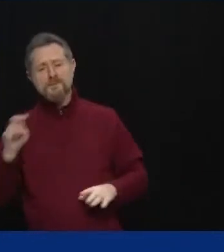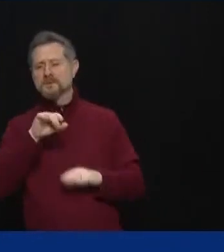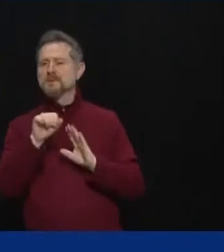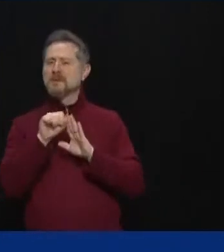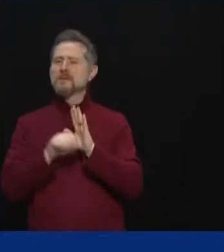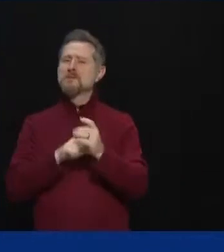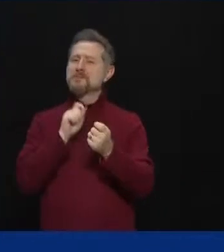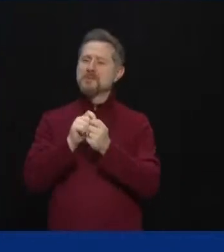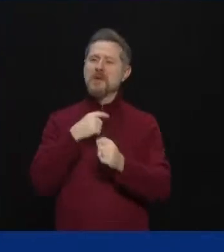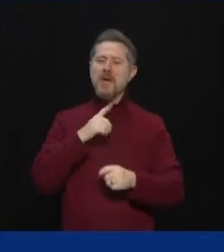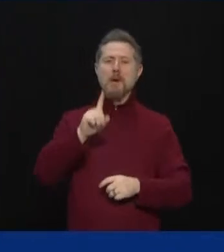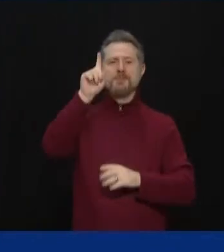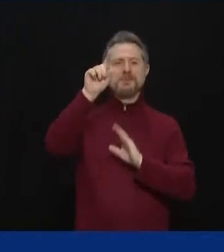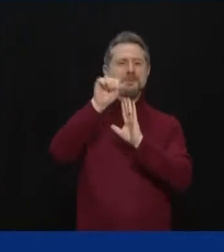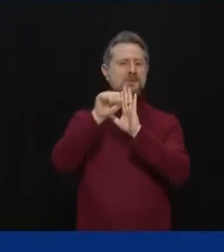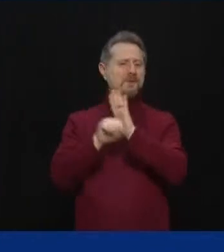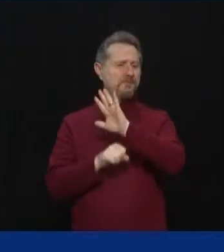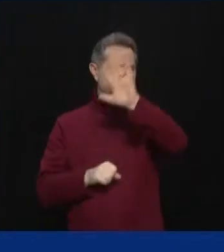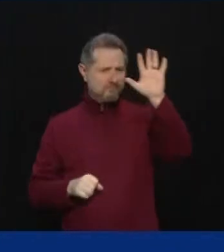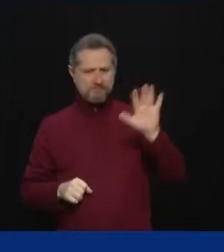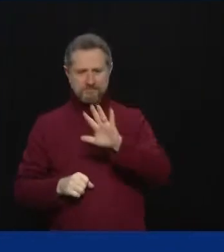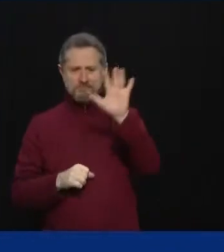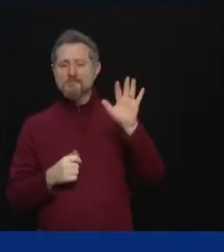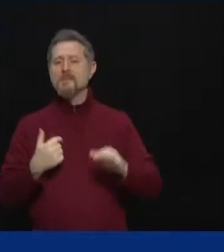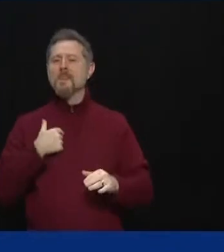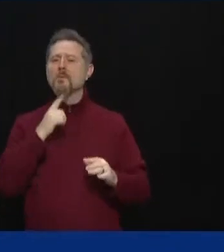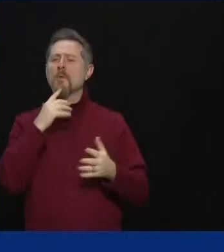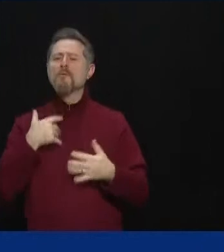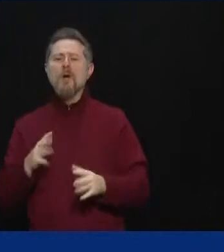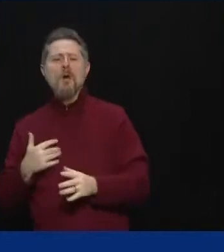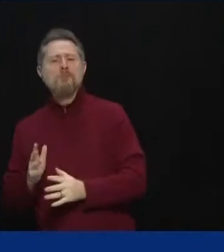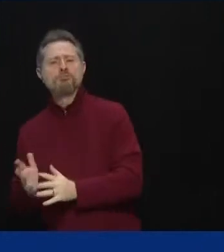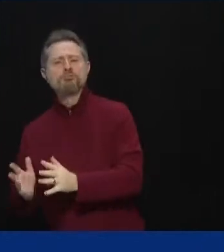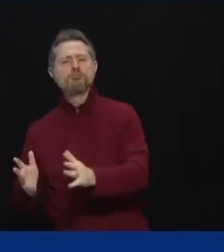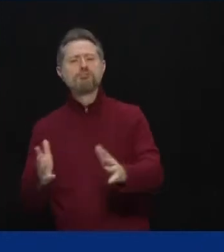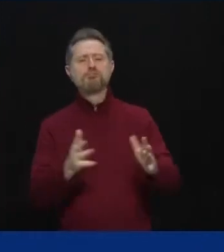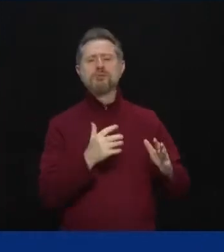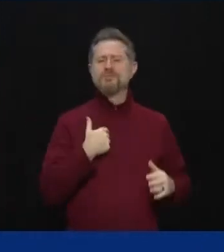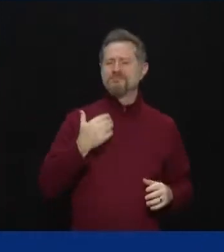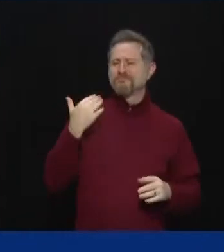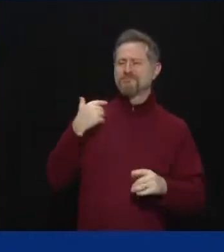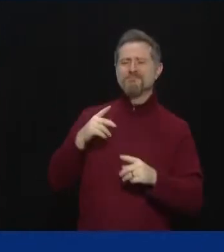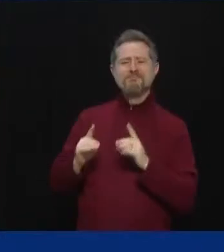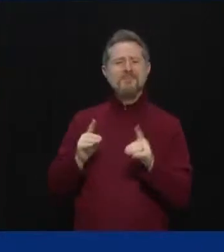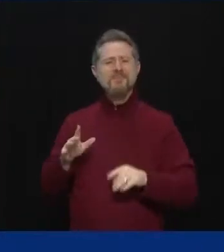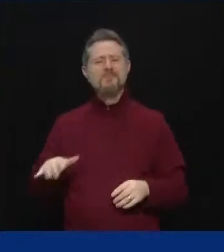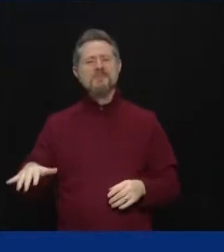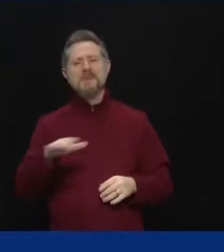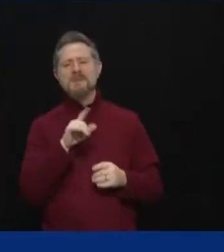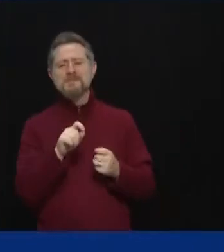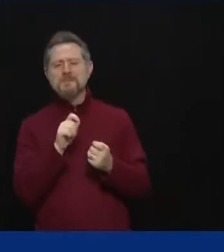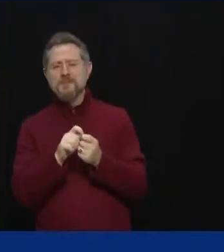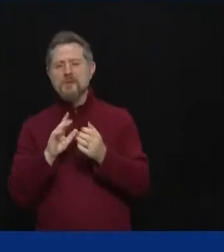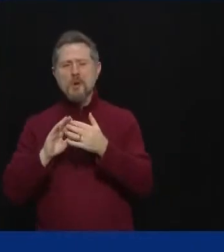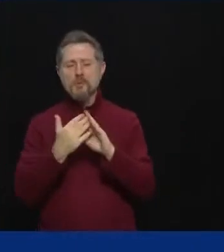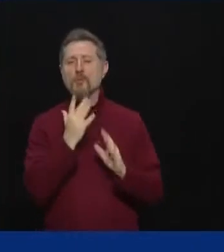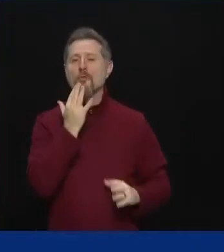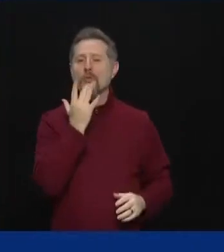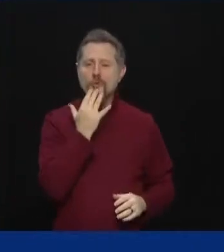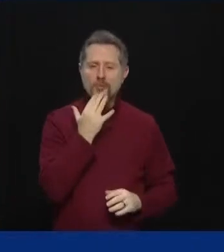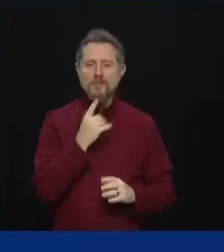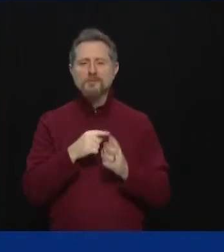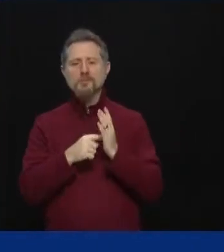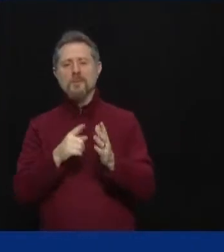upstate, to go and talk to some of our young people, particularly in communities of color, who have shown some